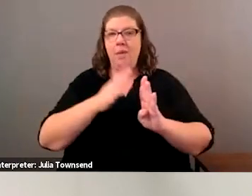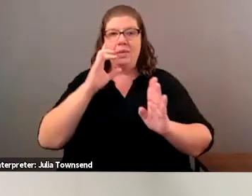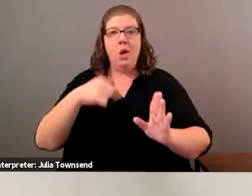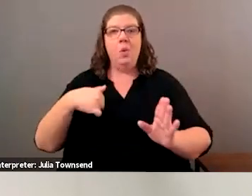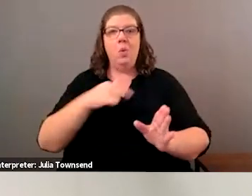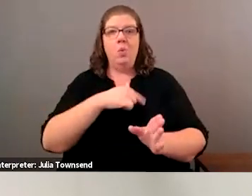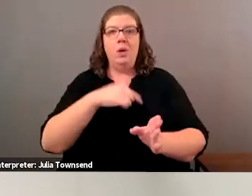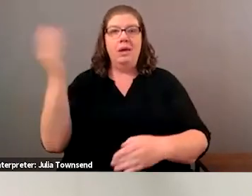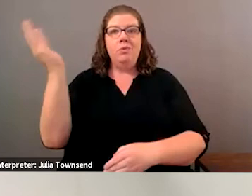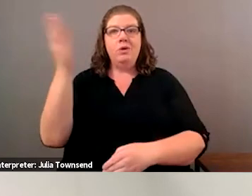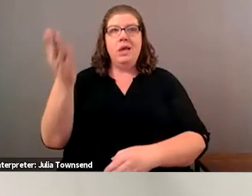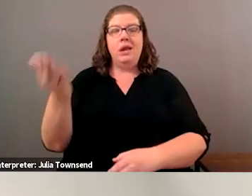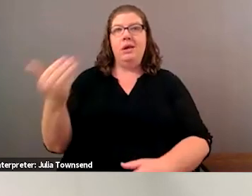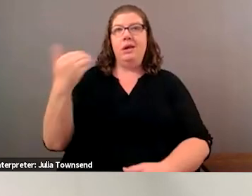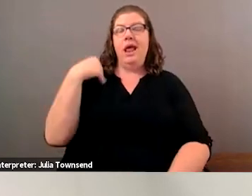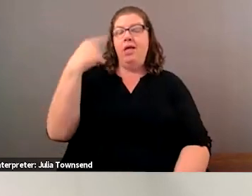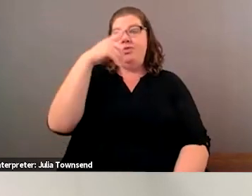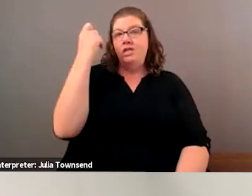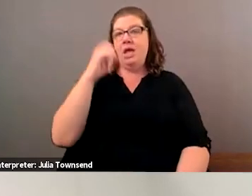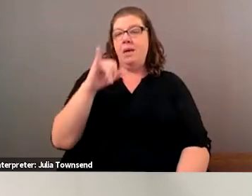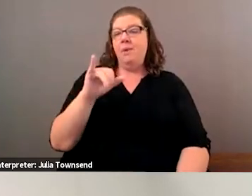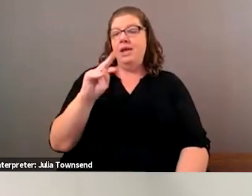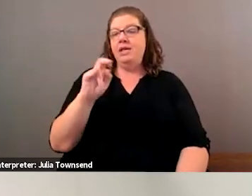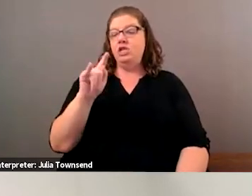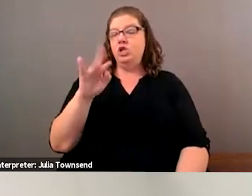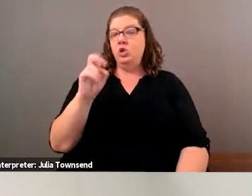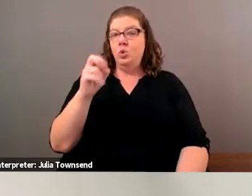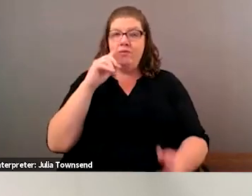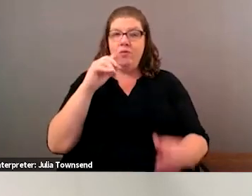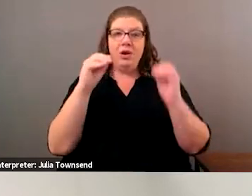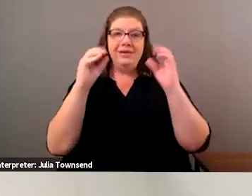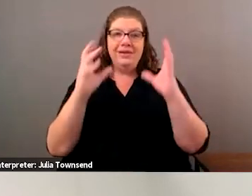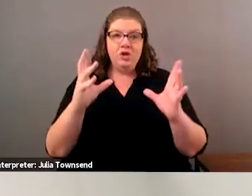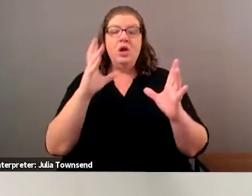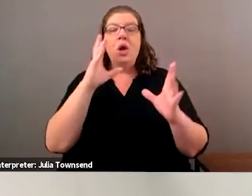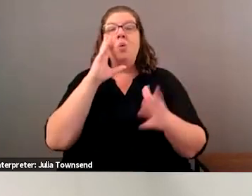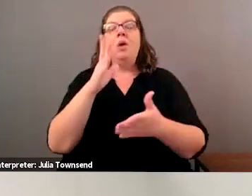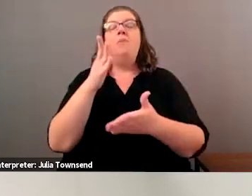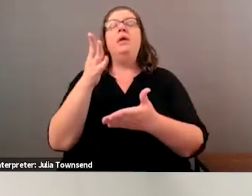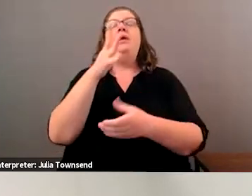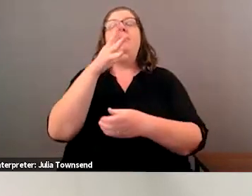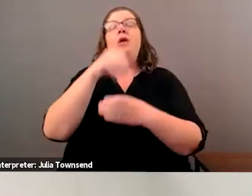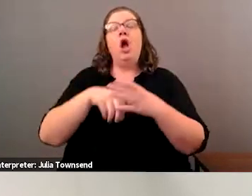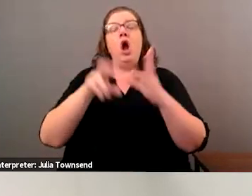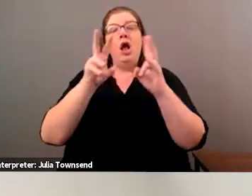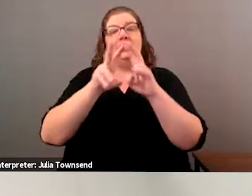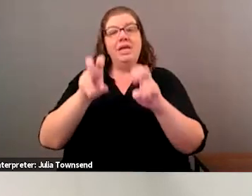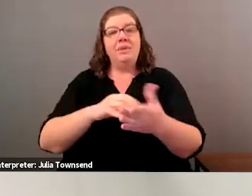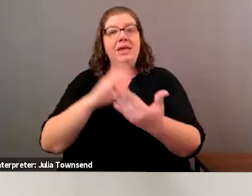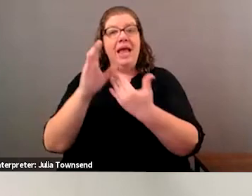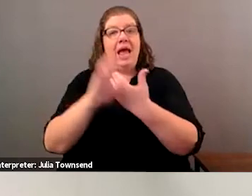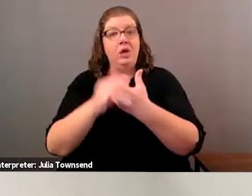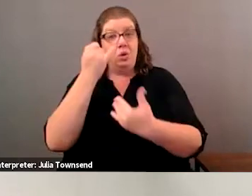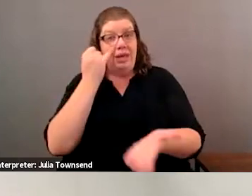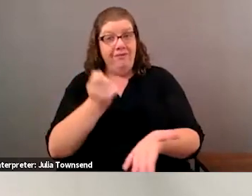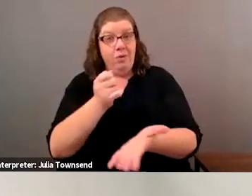the Summer Institute for Teachers, and will be on our assessment calendar with this approval as